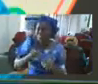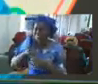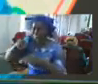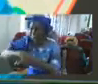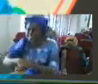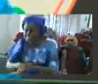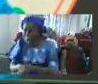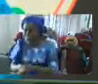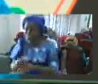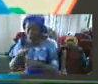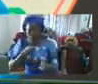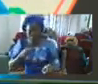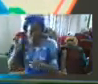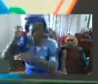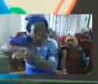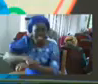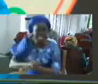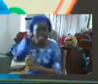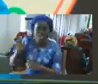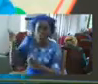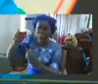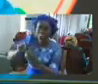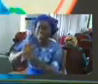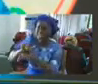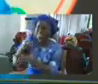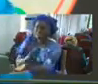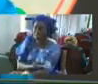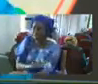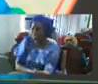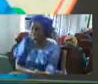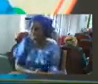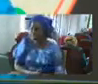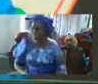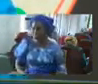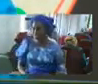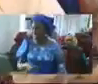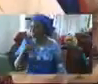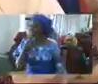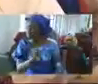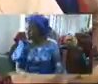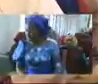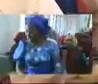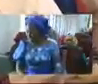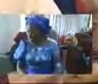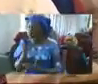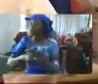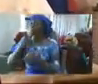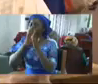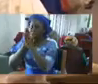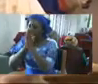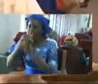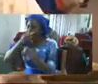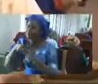from night to early in the morning. What are you praying about? I'm not praying